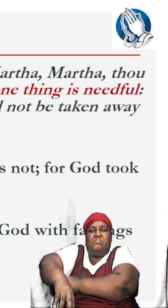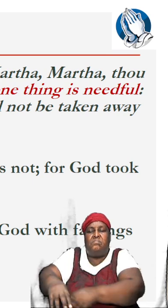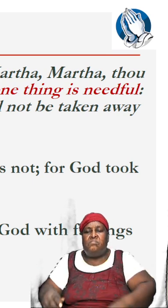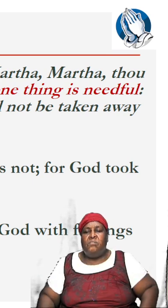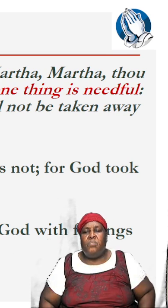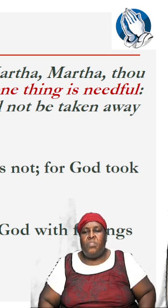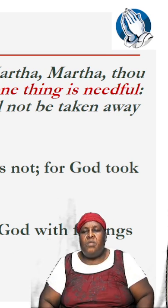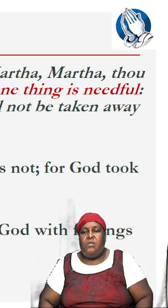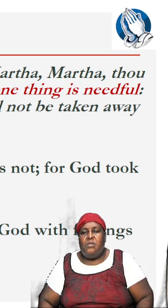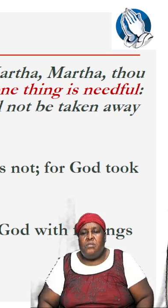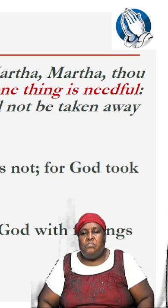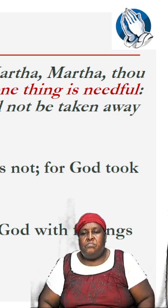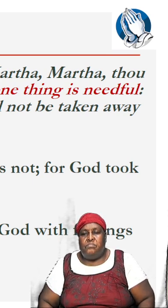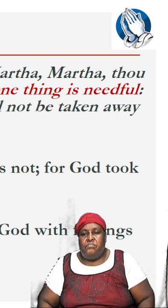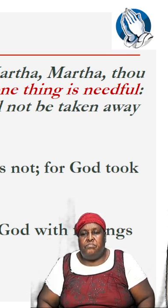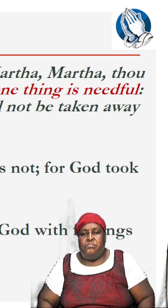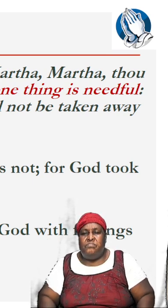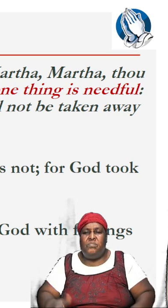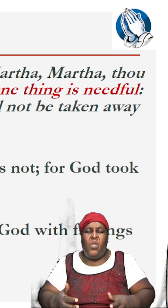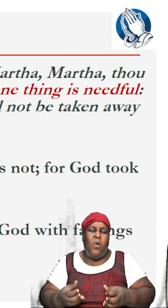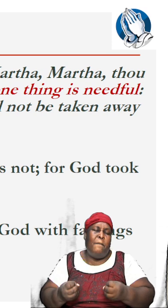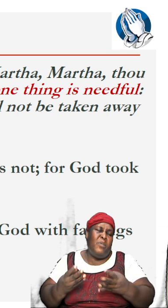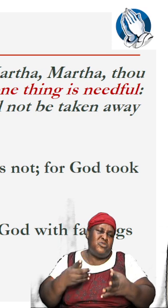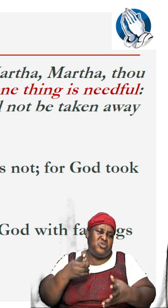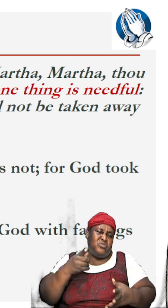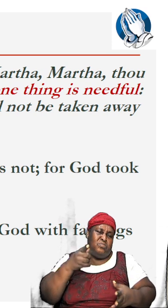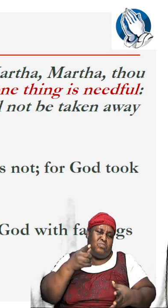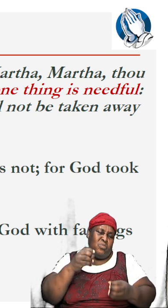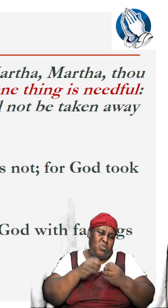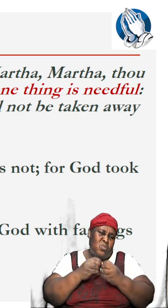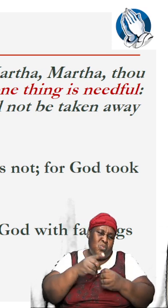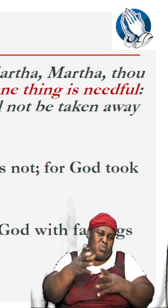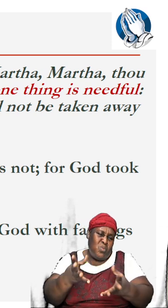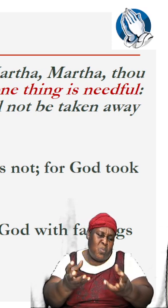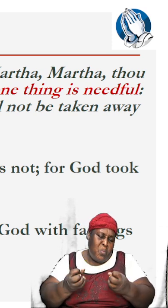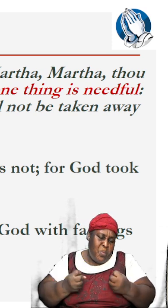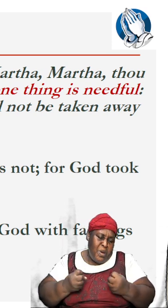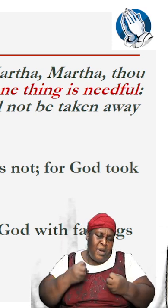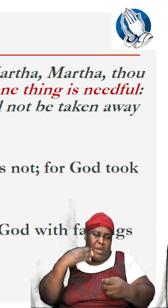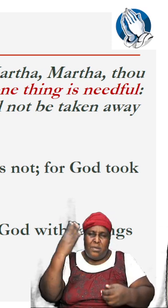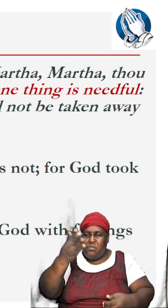Brethren, how much do you want the presence of God?